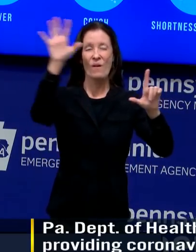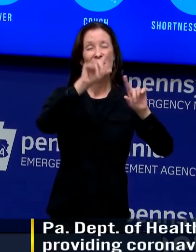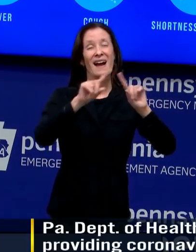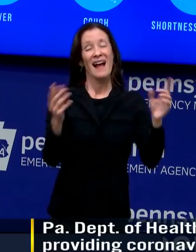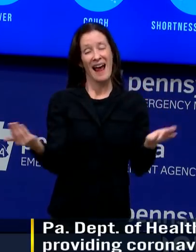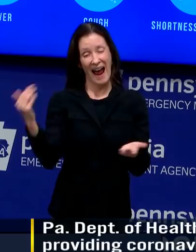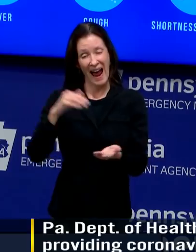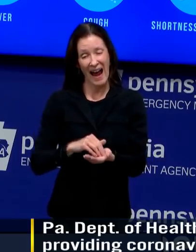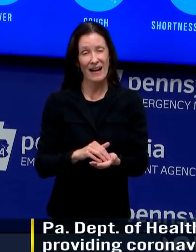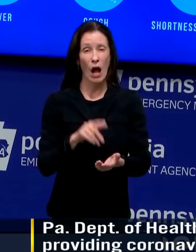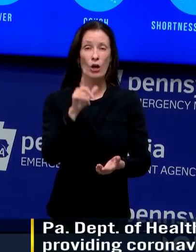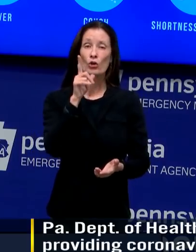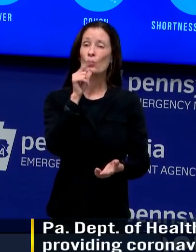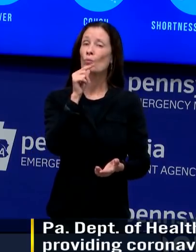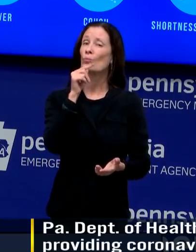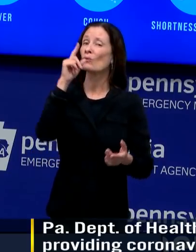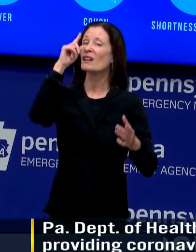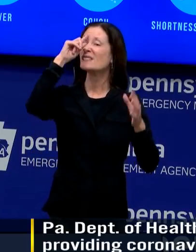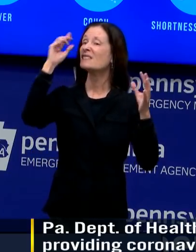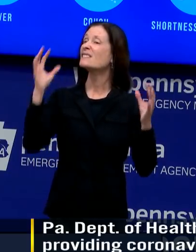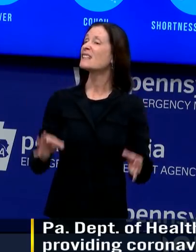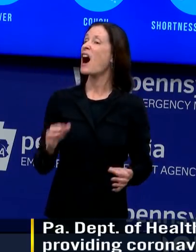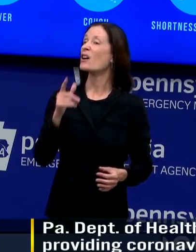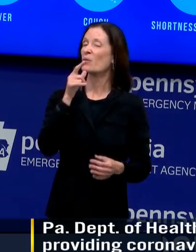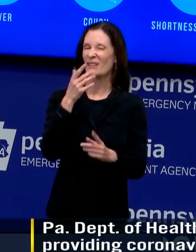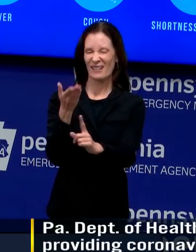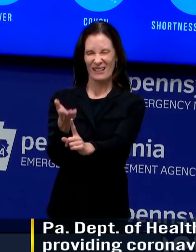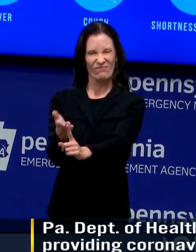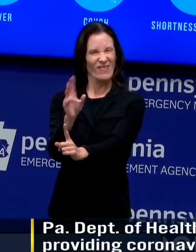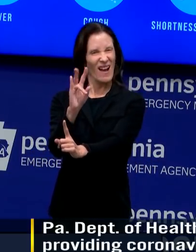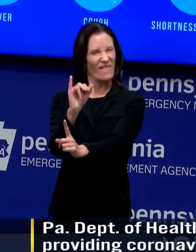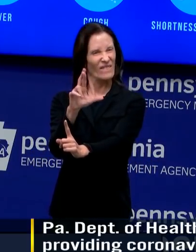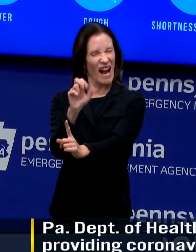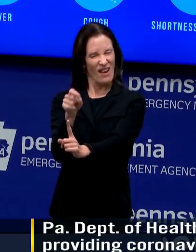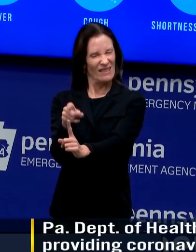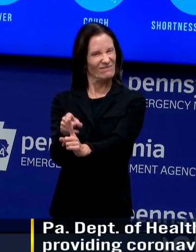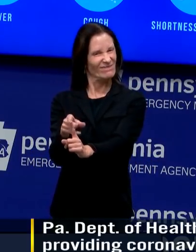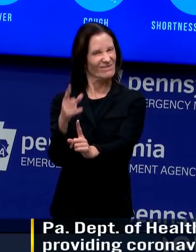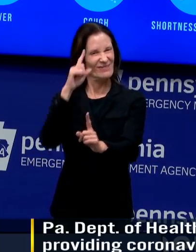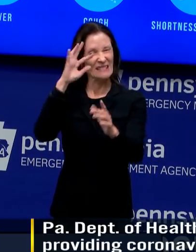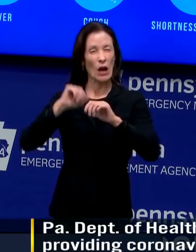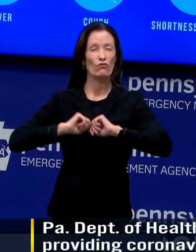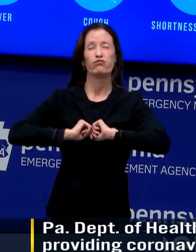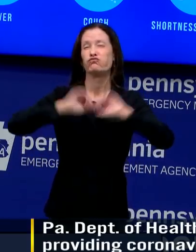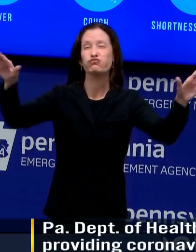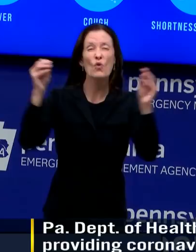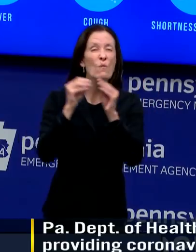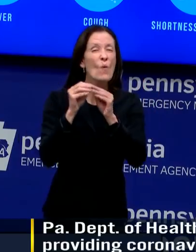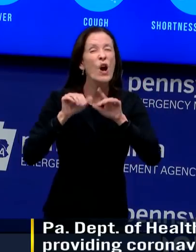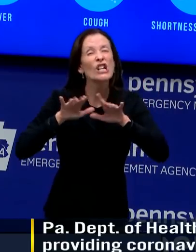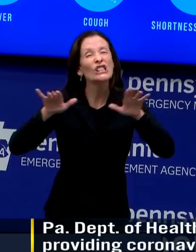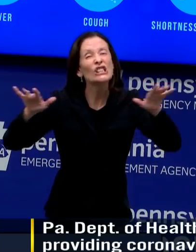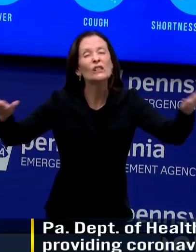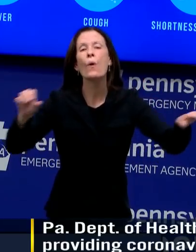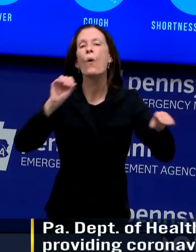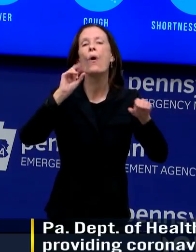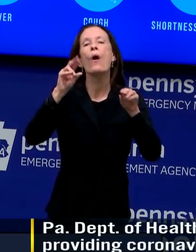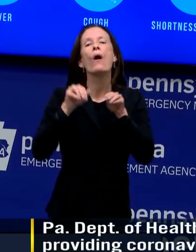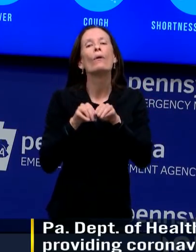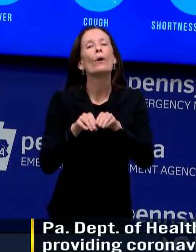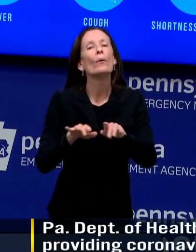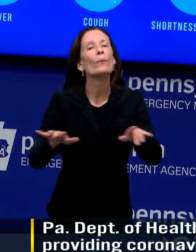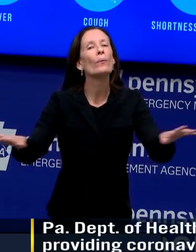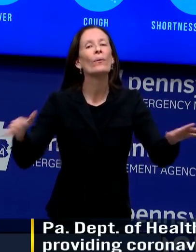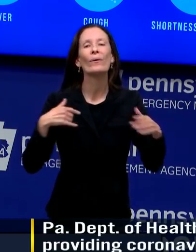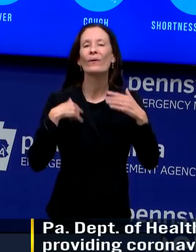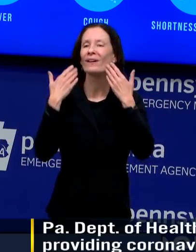is, and every single Pennsylvanian, every one of the 12.8 million Pennsylvanians will determine how